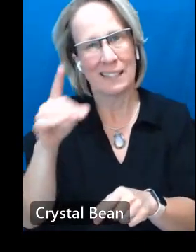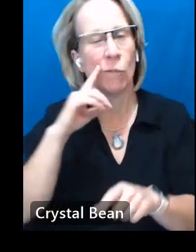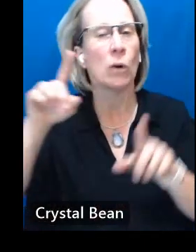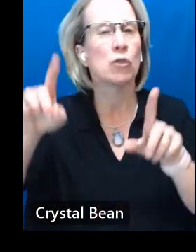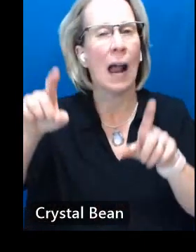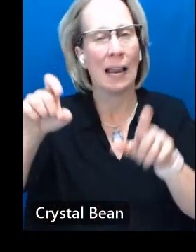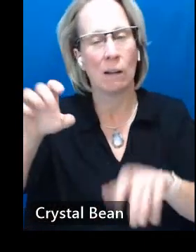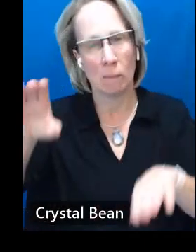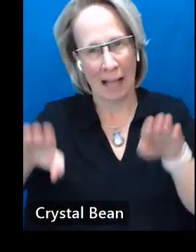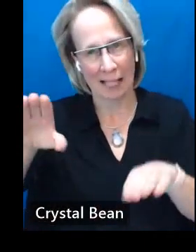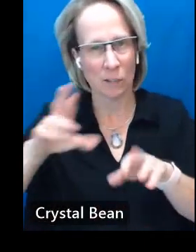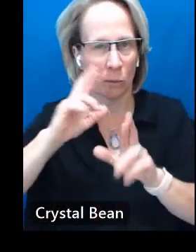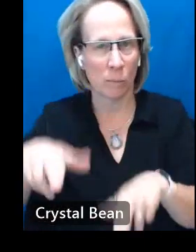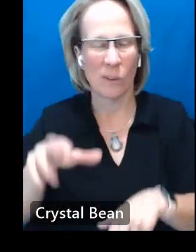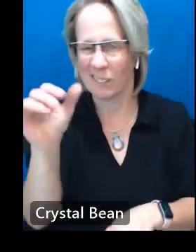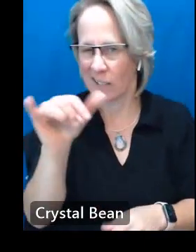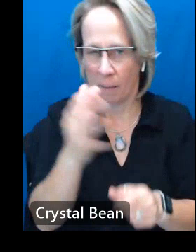thing again.